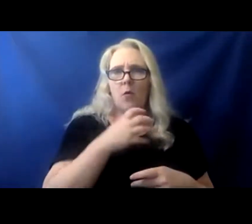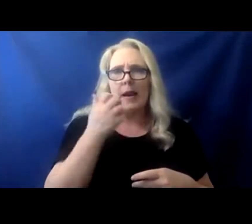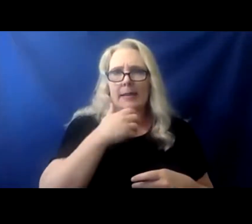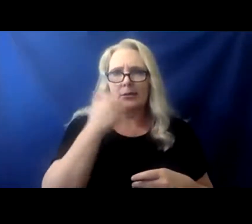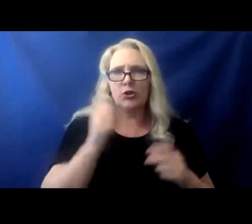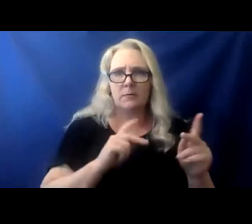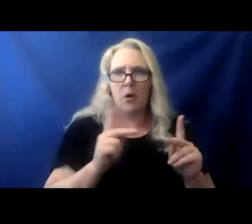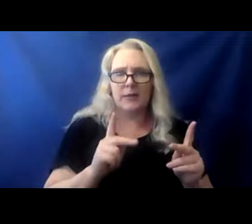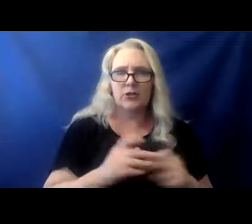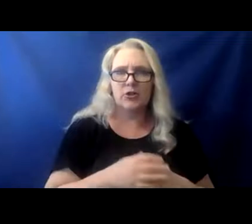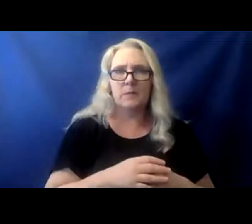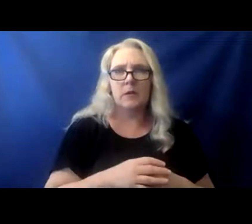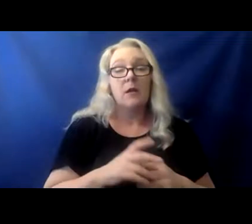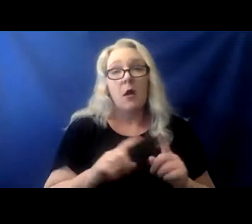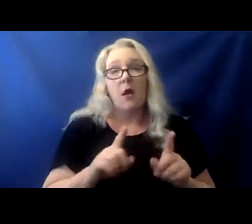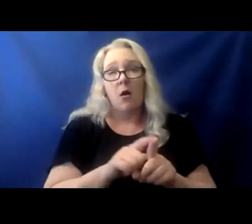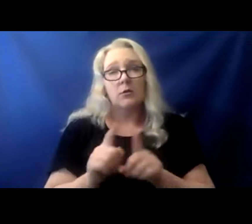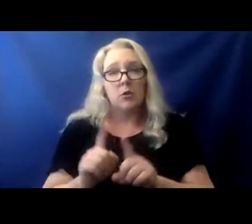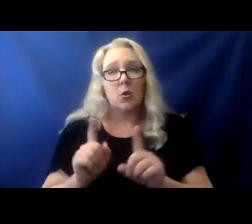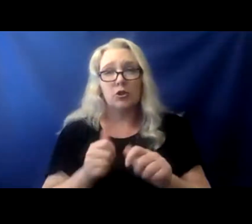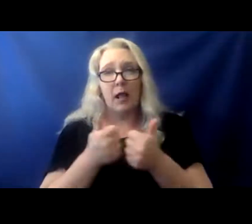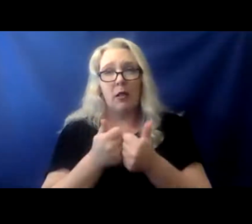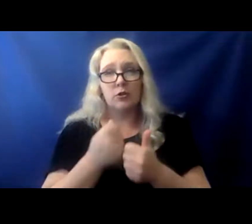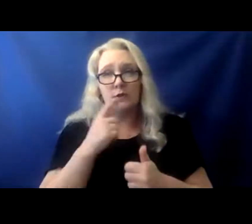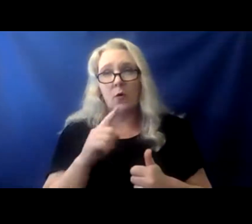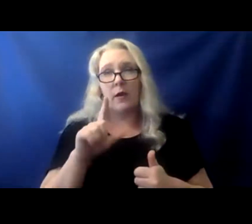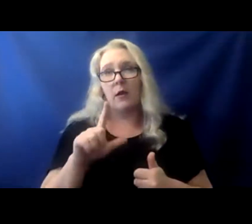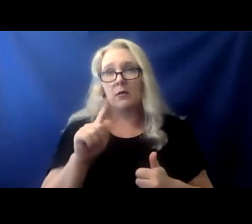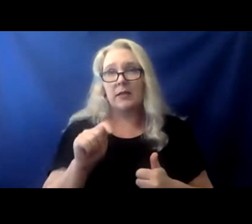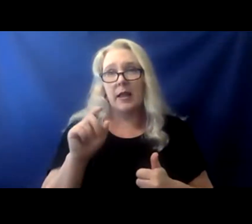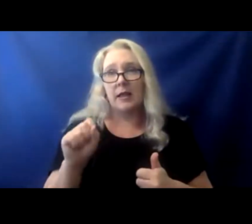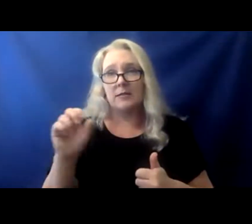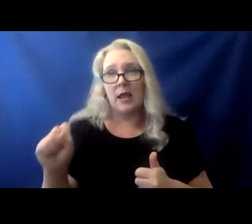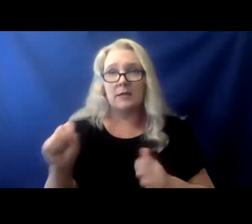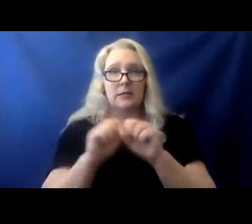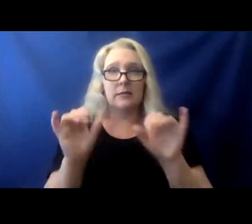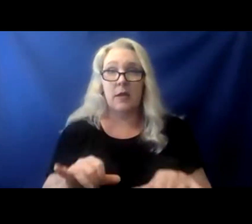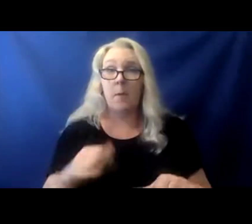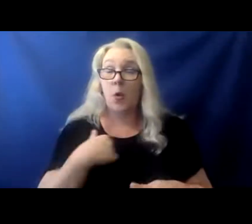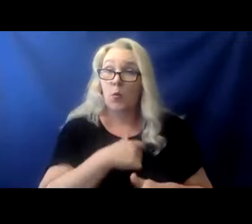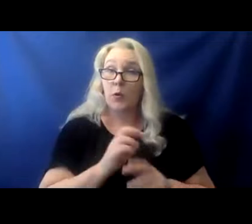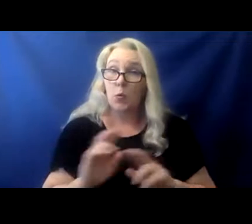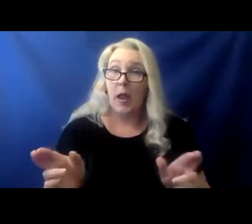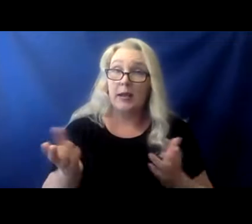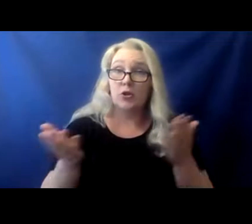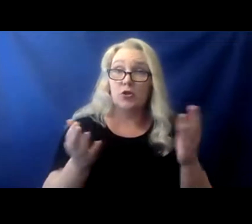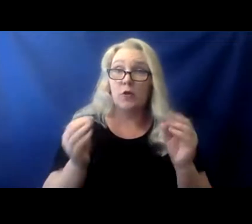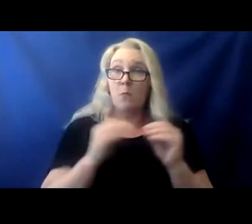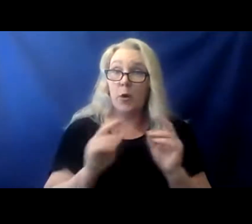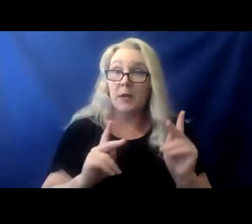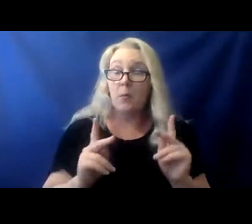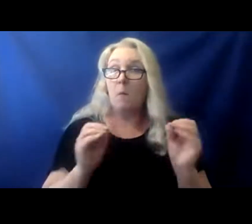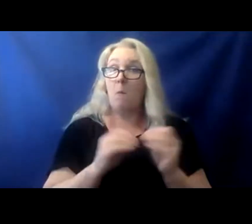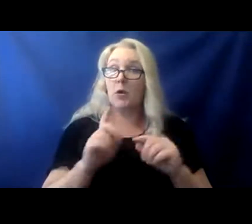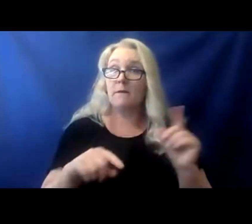and also, challenge for our LTSS system. Are we ready and able to serve more people, more diverse